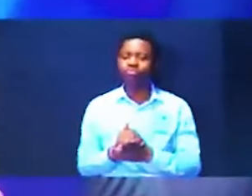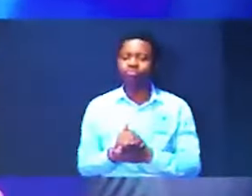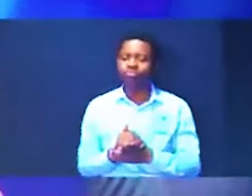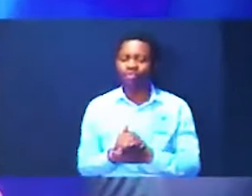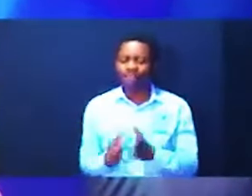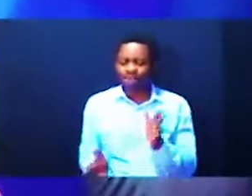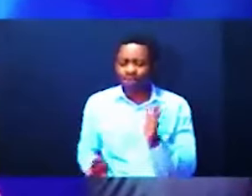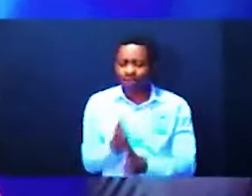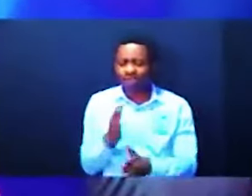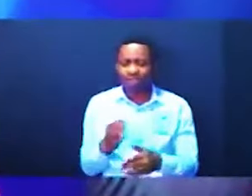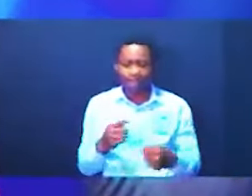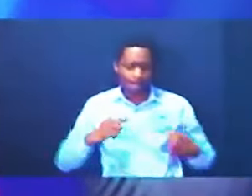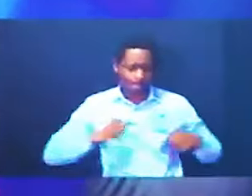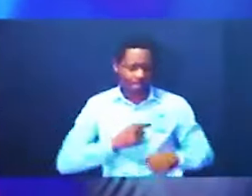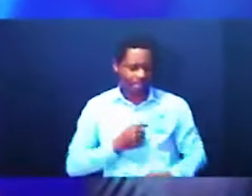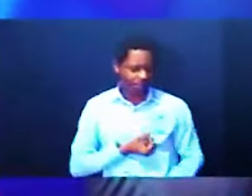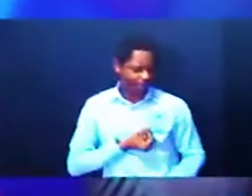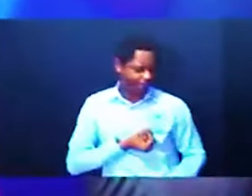When they